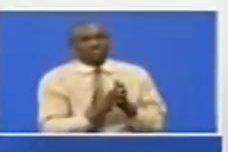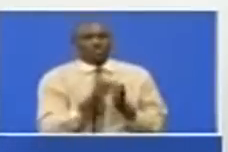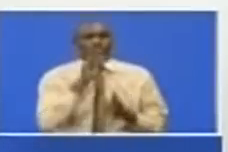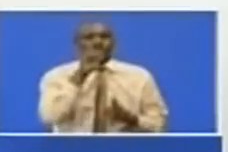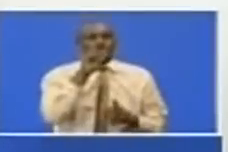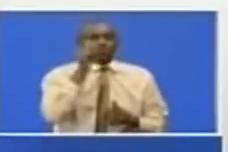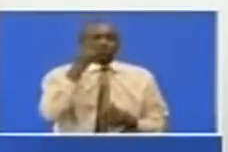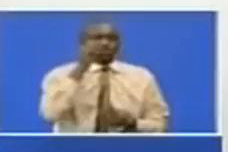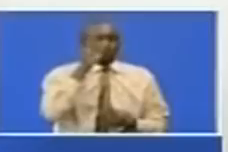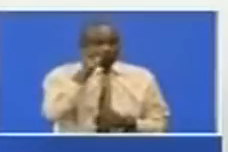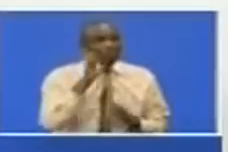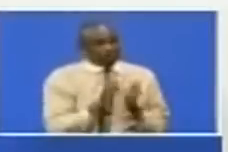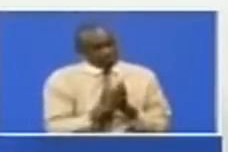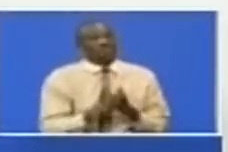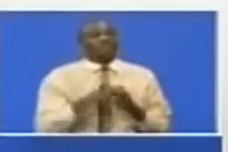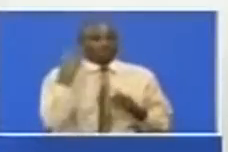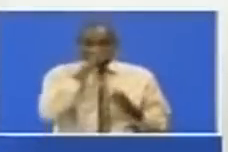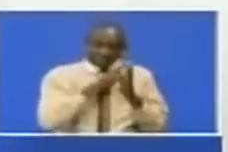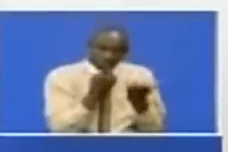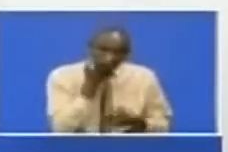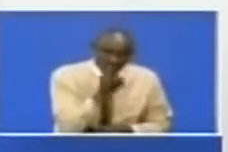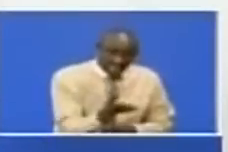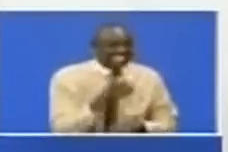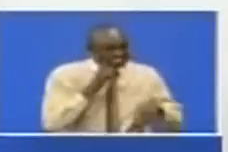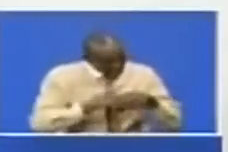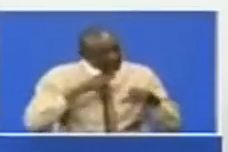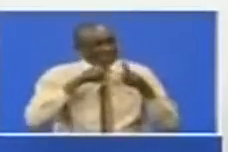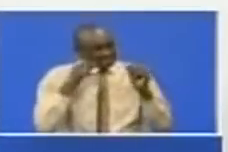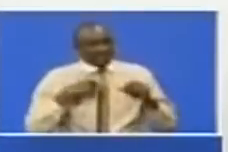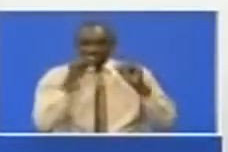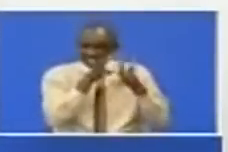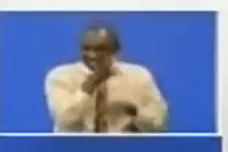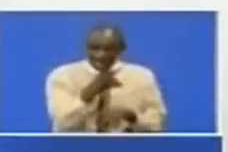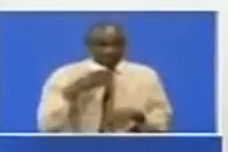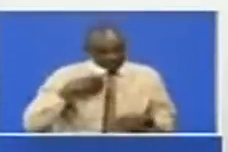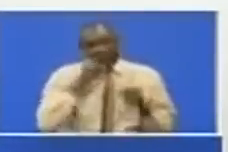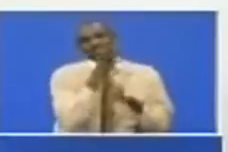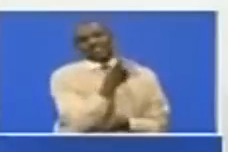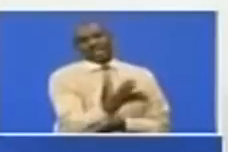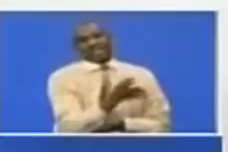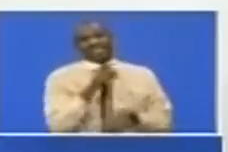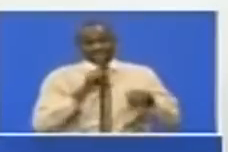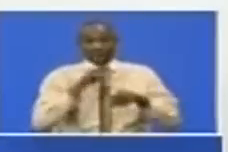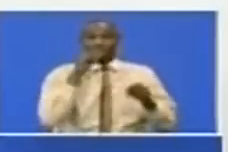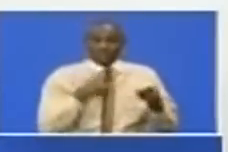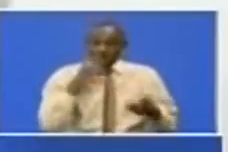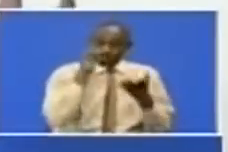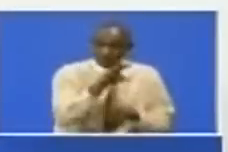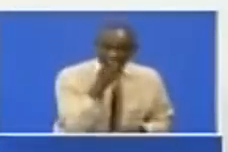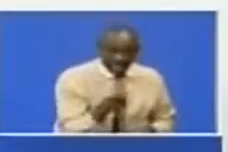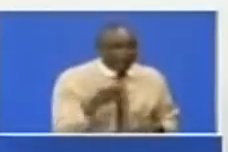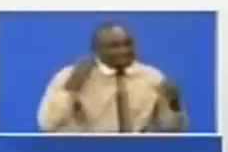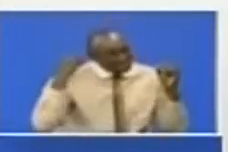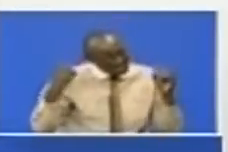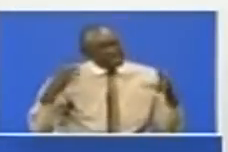Facebook, you know, and as I was posting my messages, he's one of those people that was blessed. So on posting the messages, a